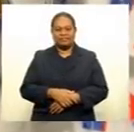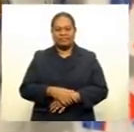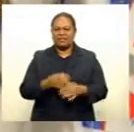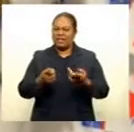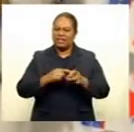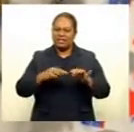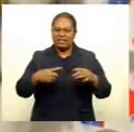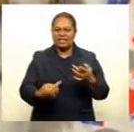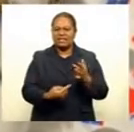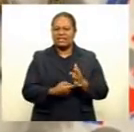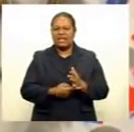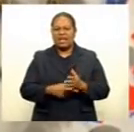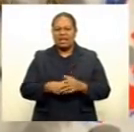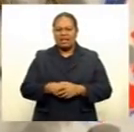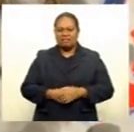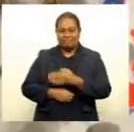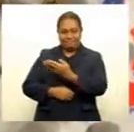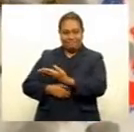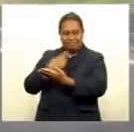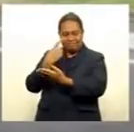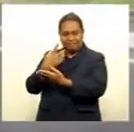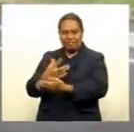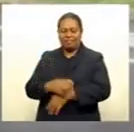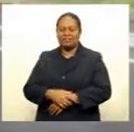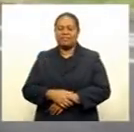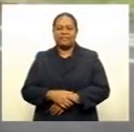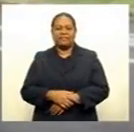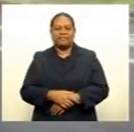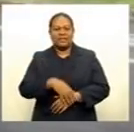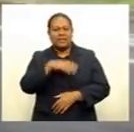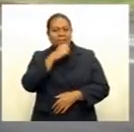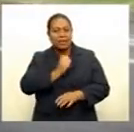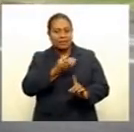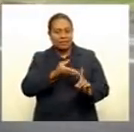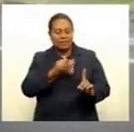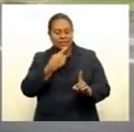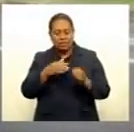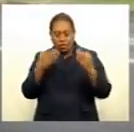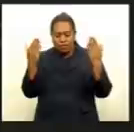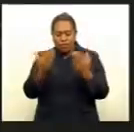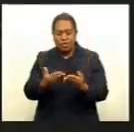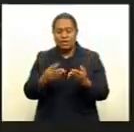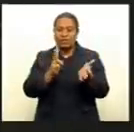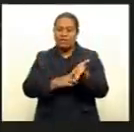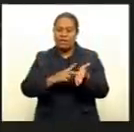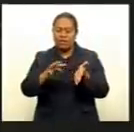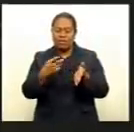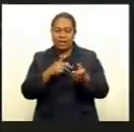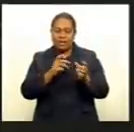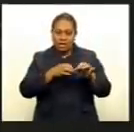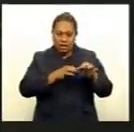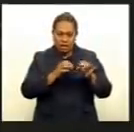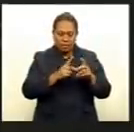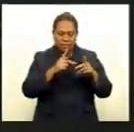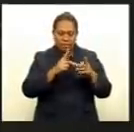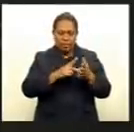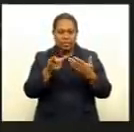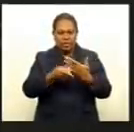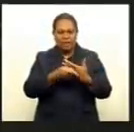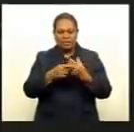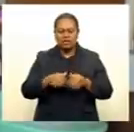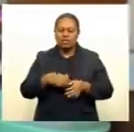toiletries and sanitary products. Kamea says one of the major focuses of the Velomani initiative is to build a shelter for